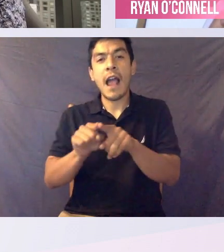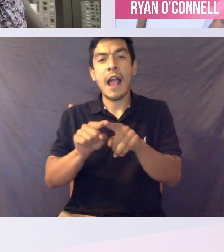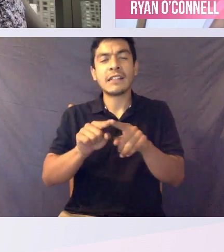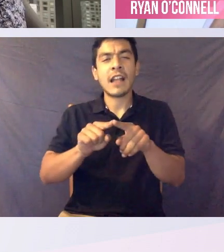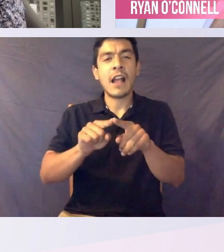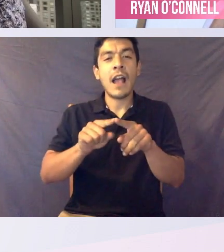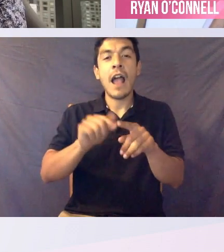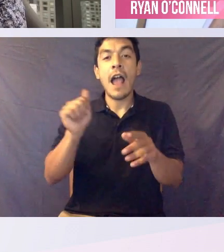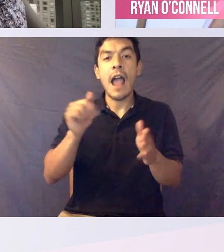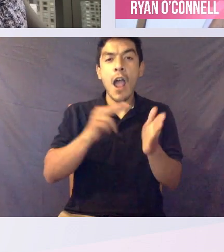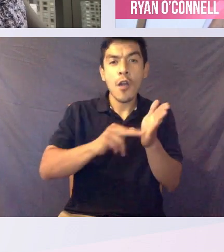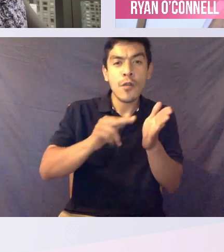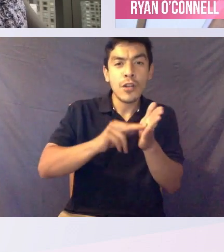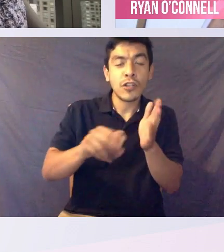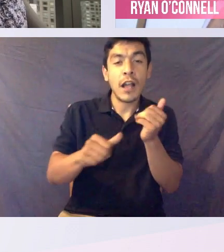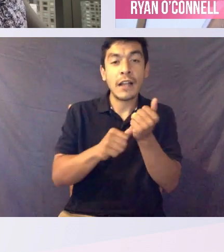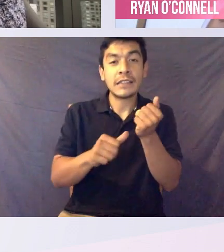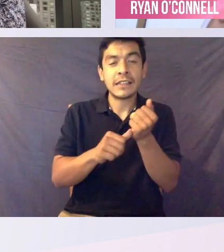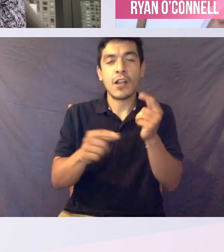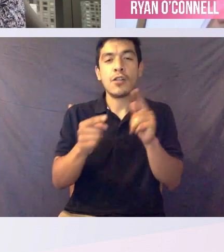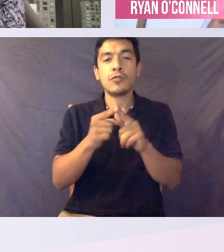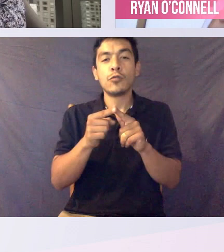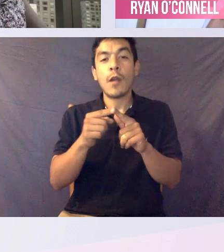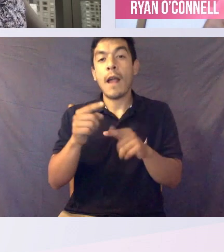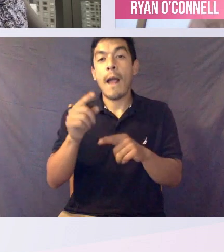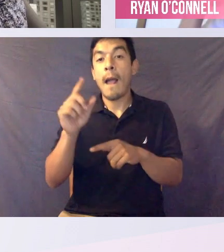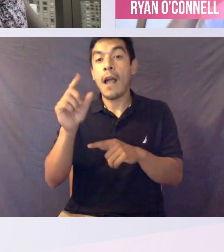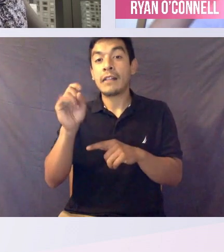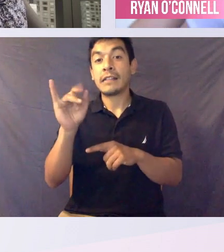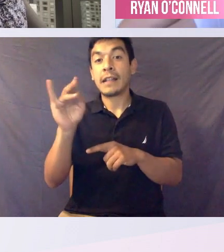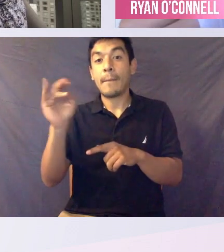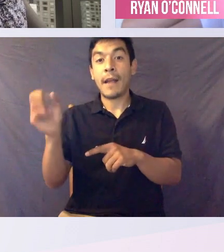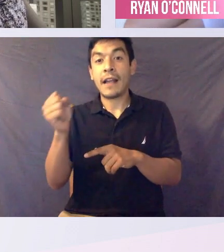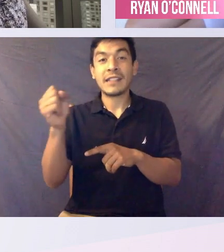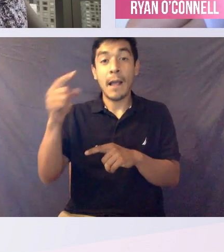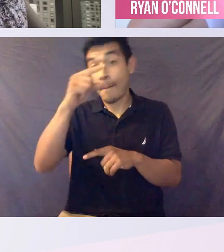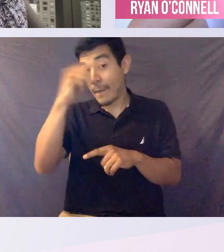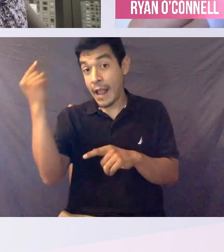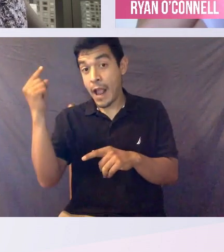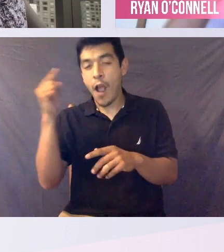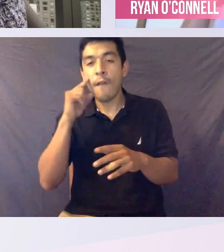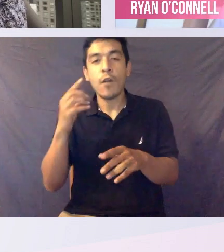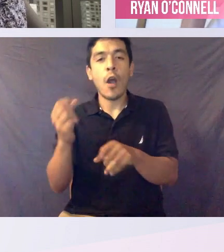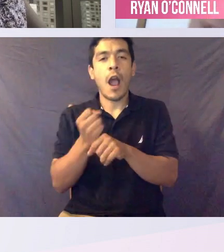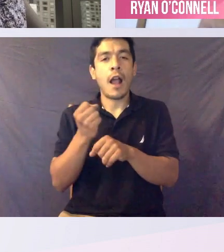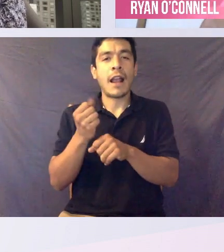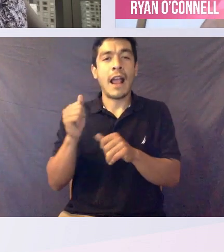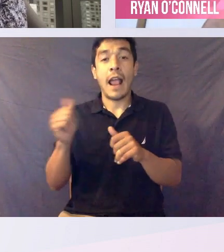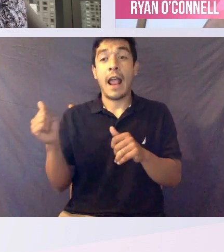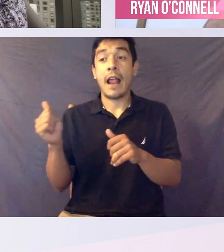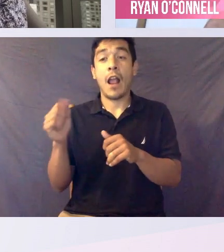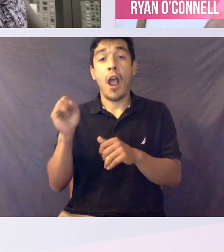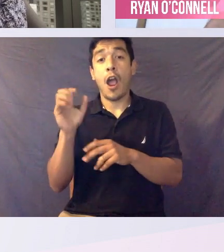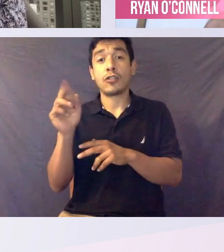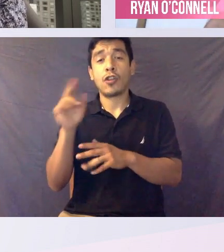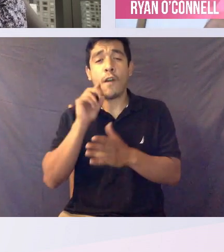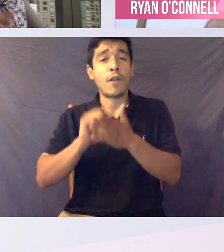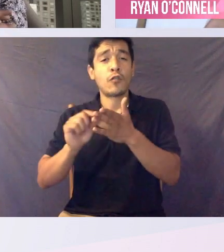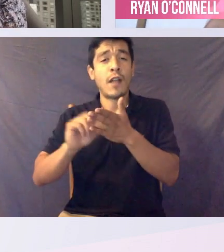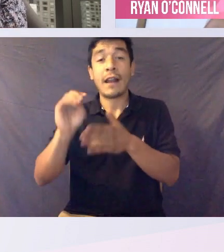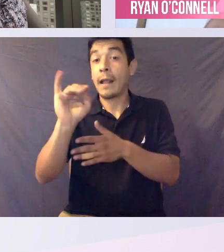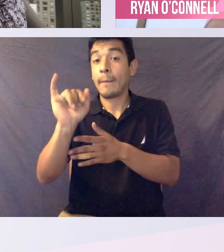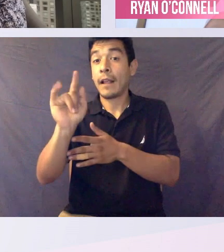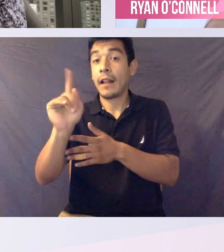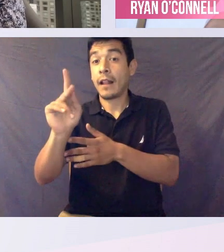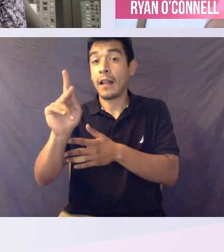to Dustin Lance Black, who won an Oscar for writing Milk. And that was an incredible opportunity to be